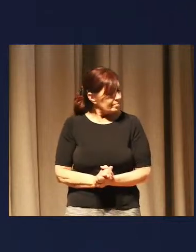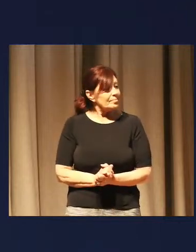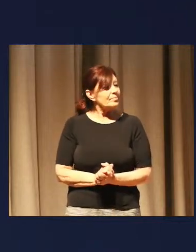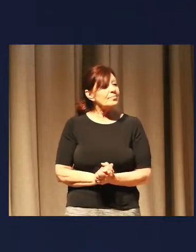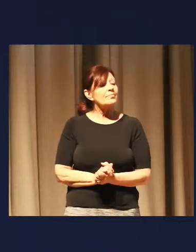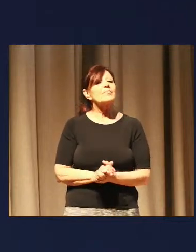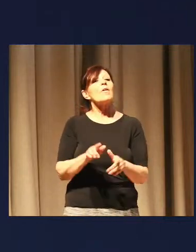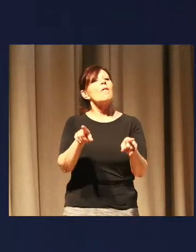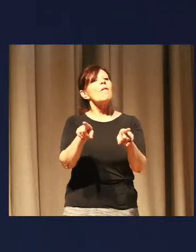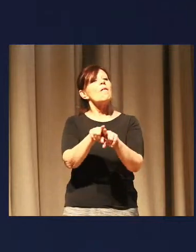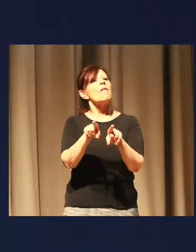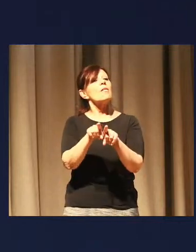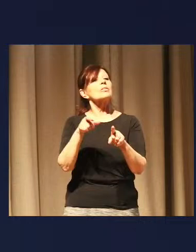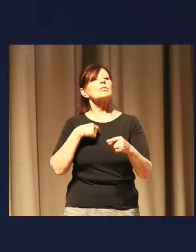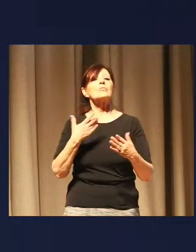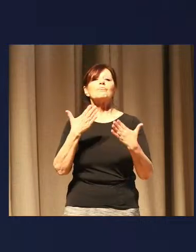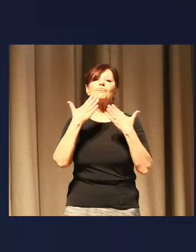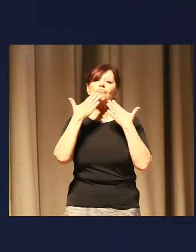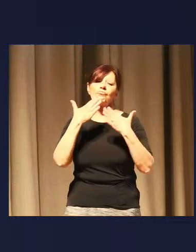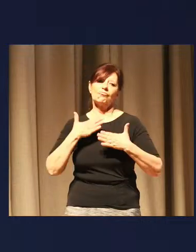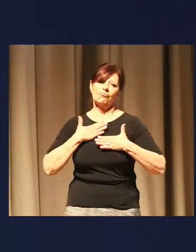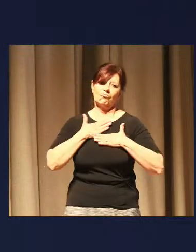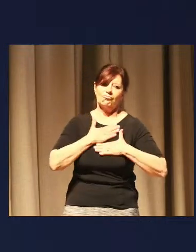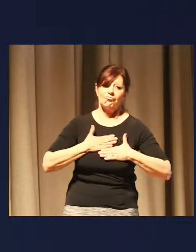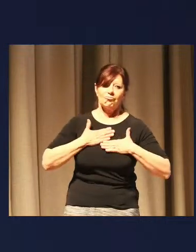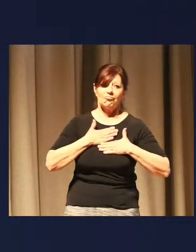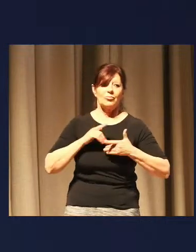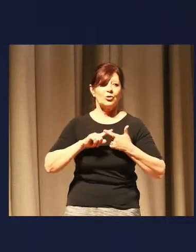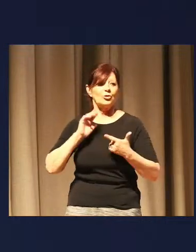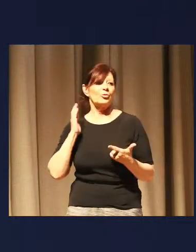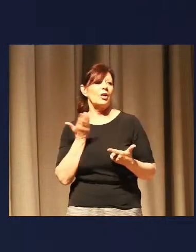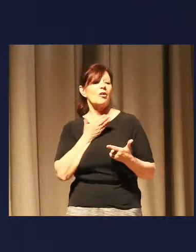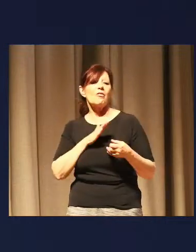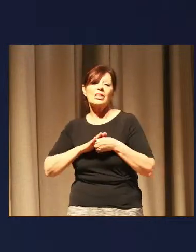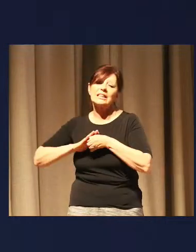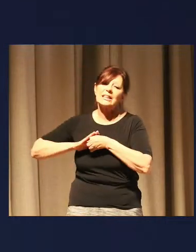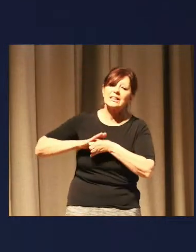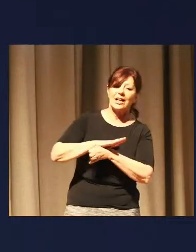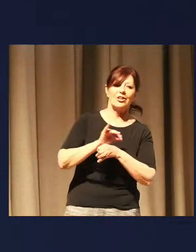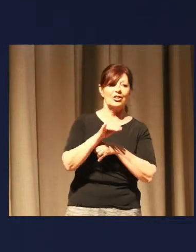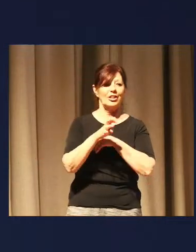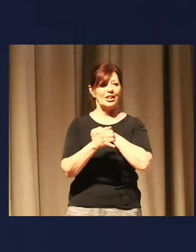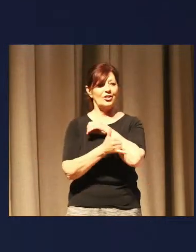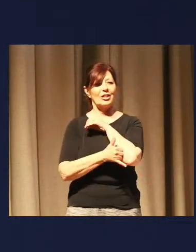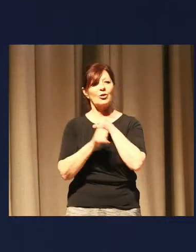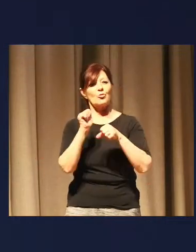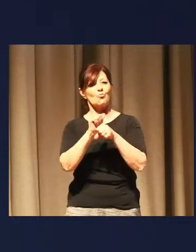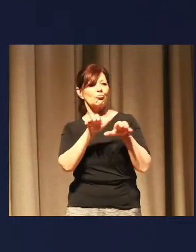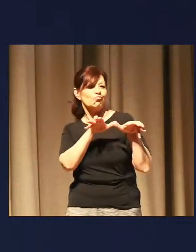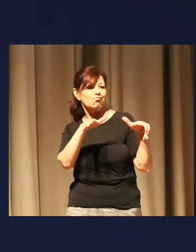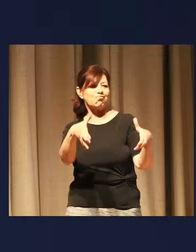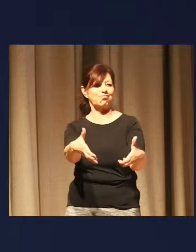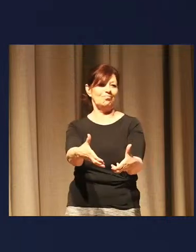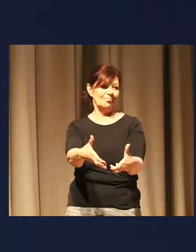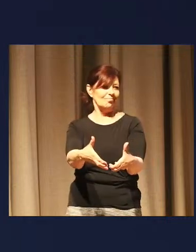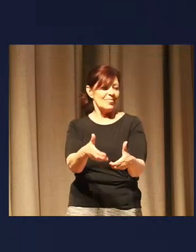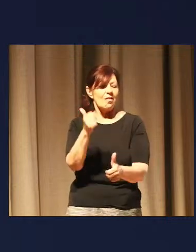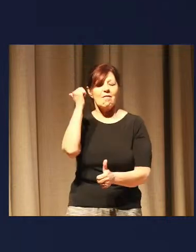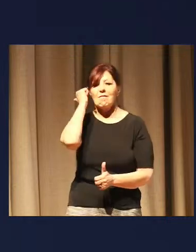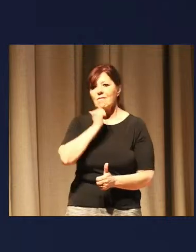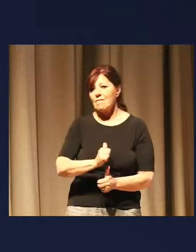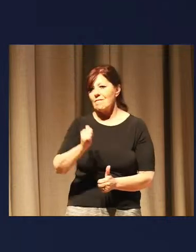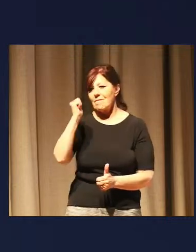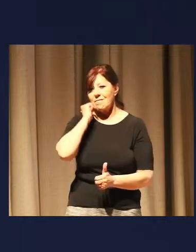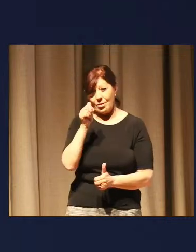Let me also express our great appreciation to our entire Erie County workforce. Each